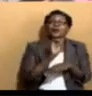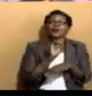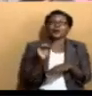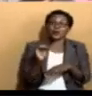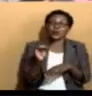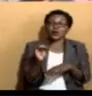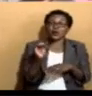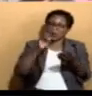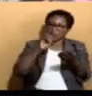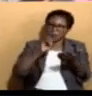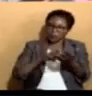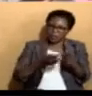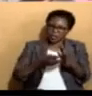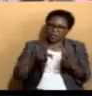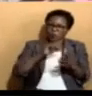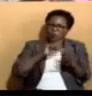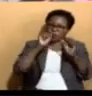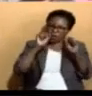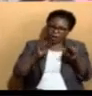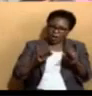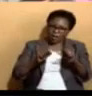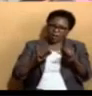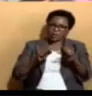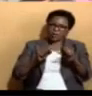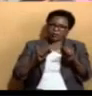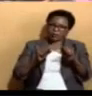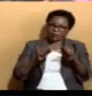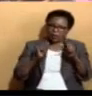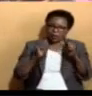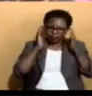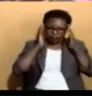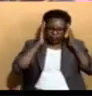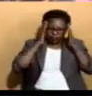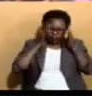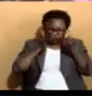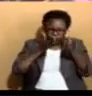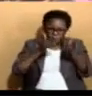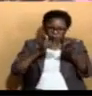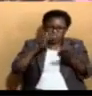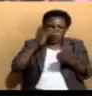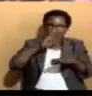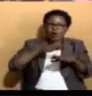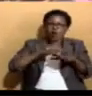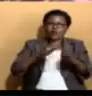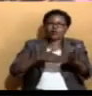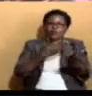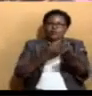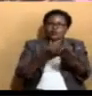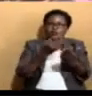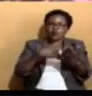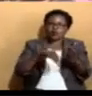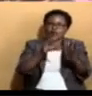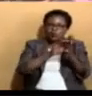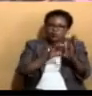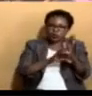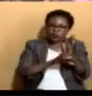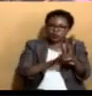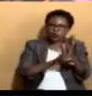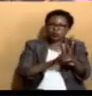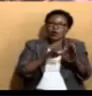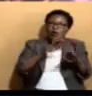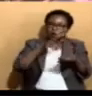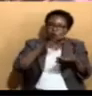And therefore, we would fall back to the provision of the Constitution on